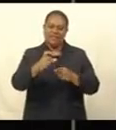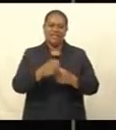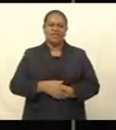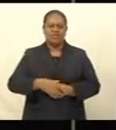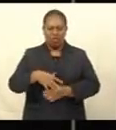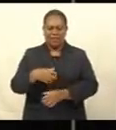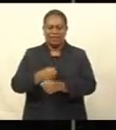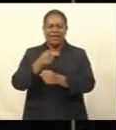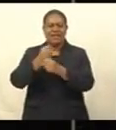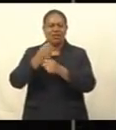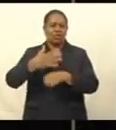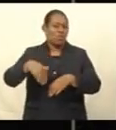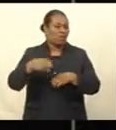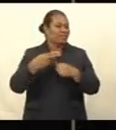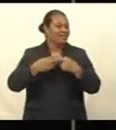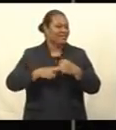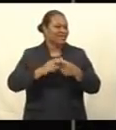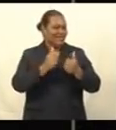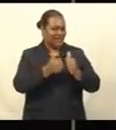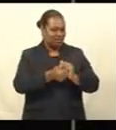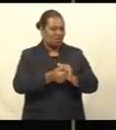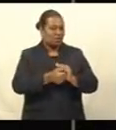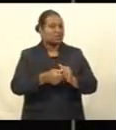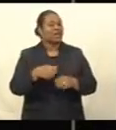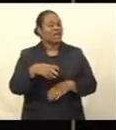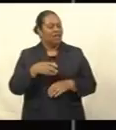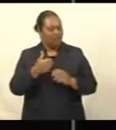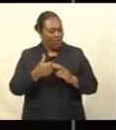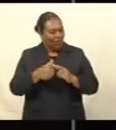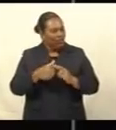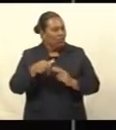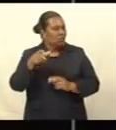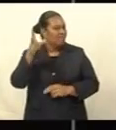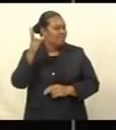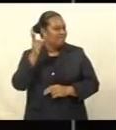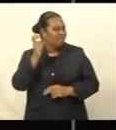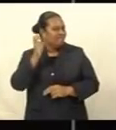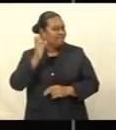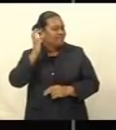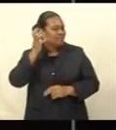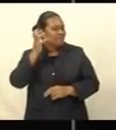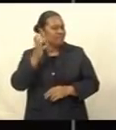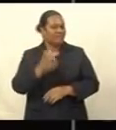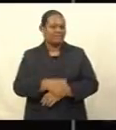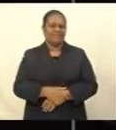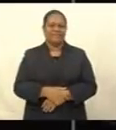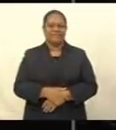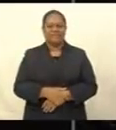with the very latest news and sports, and also listen to our 6 FBC